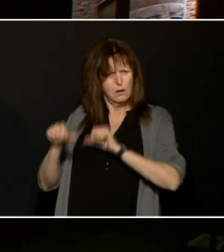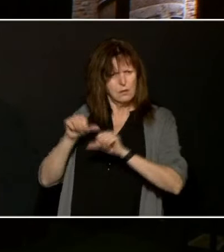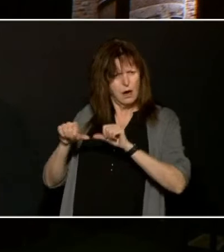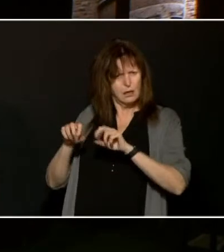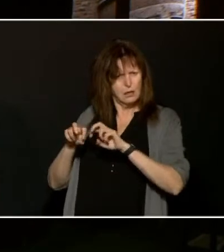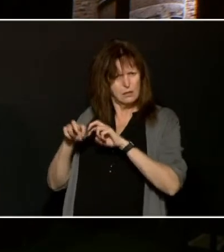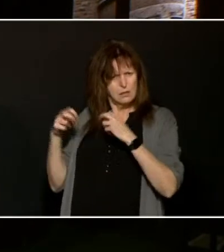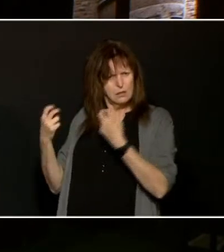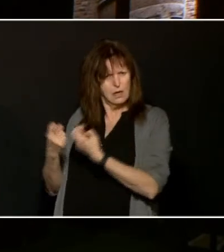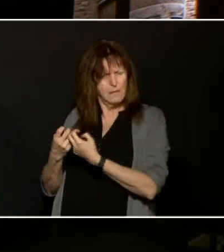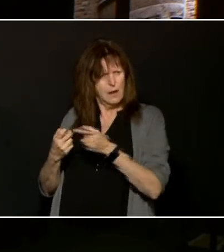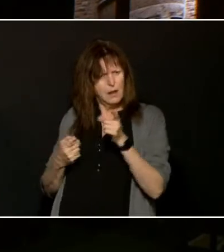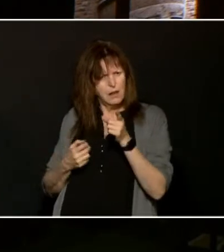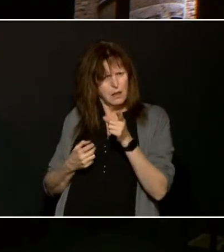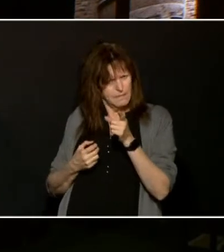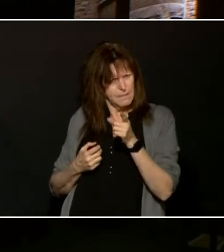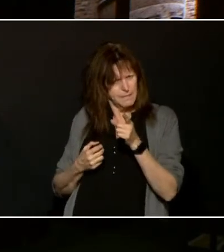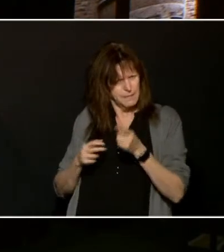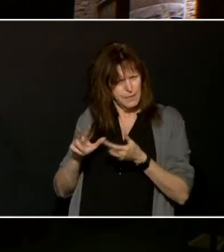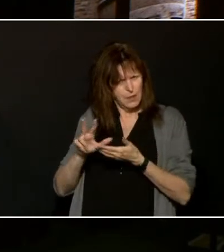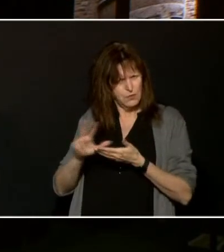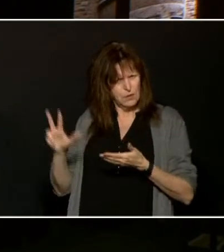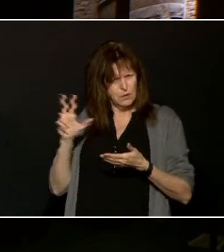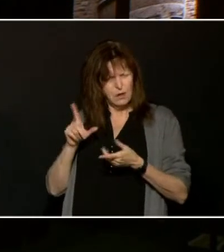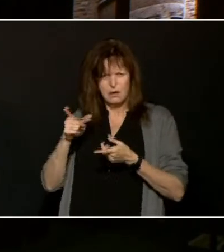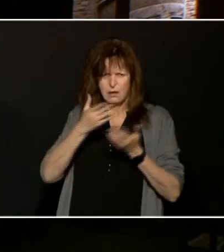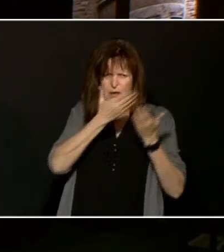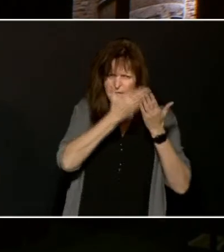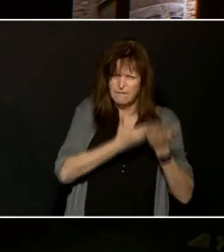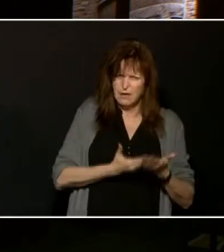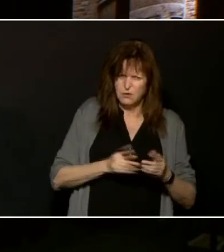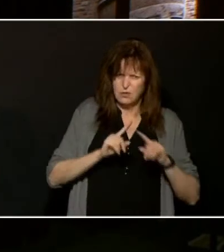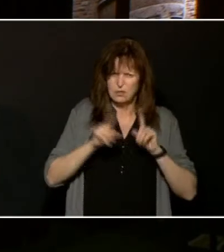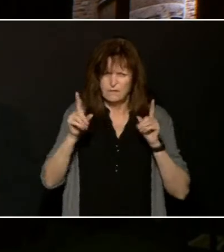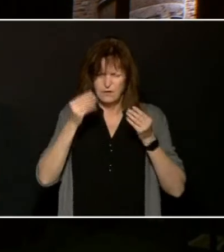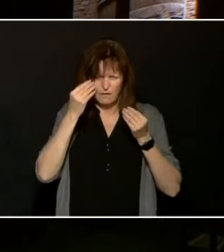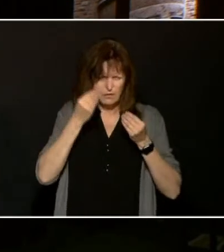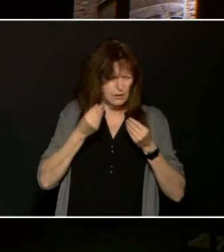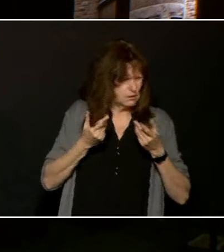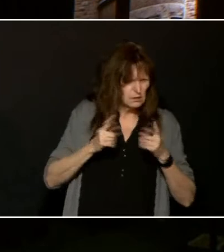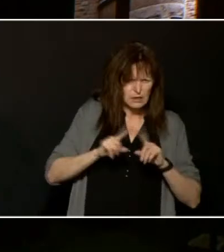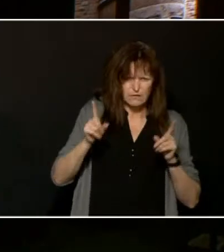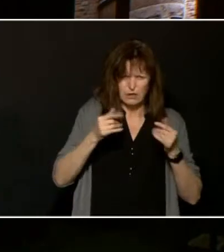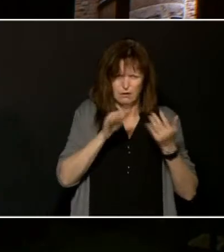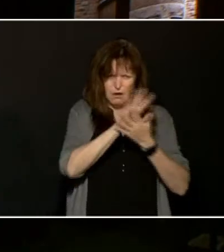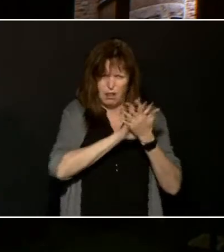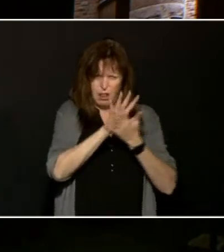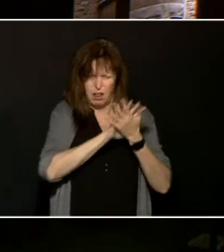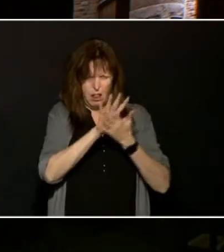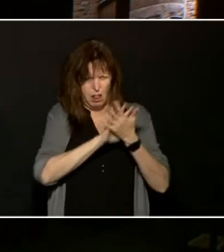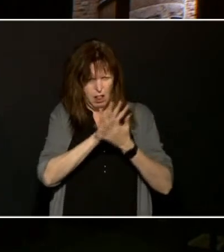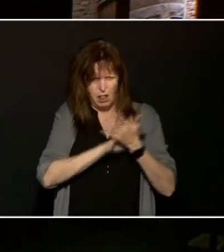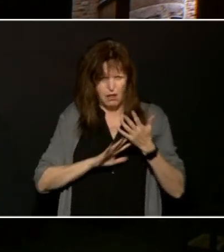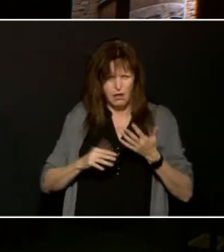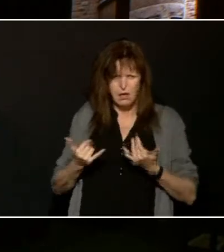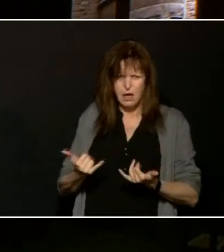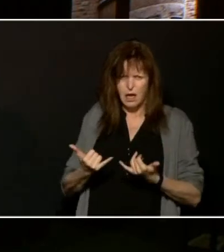were different. The facts were different. It was a more ambivalent briefing. This one is more optimistic. I'm wondering